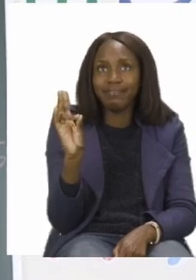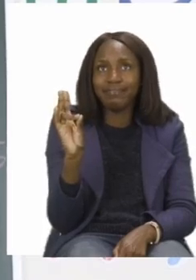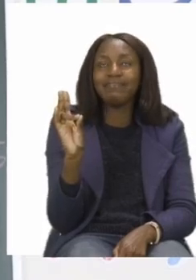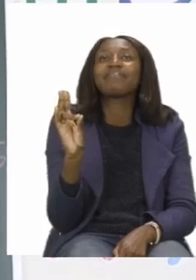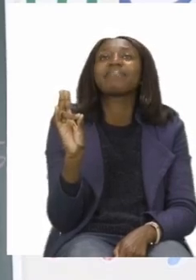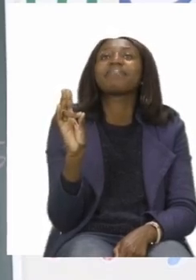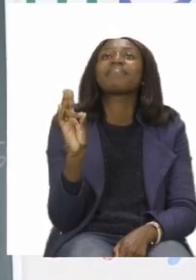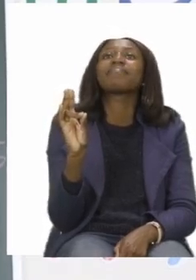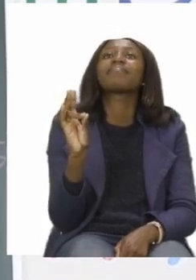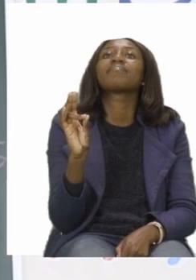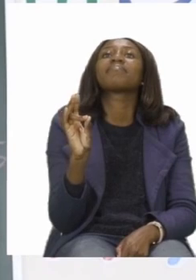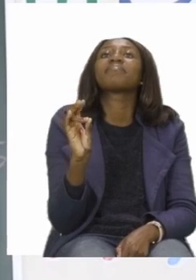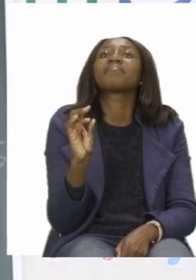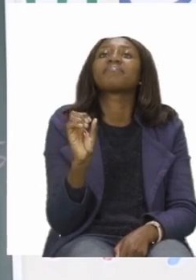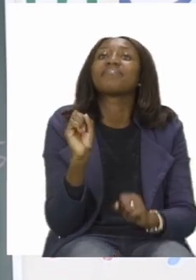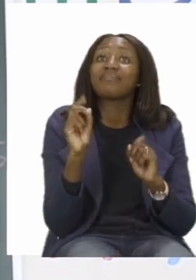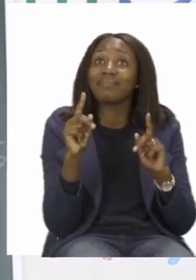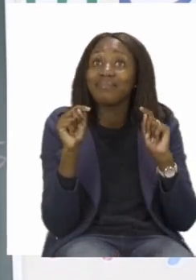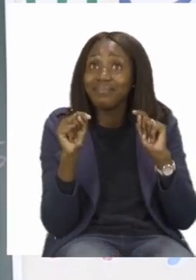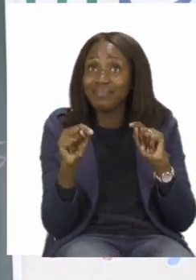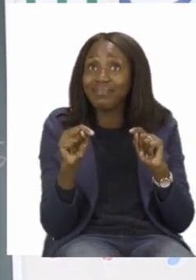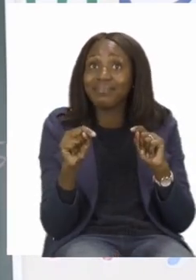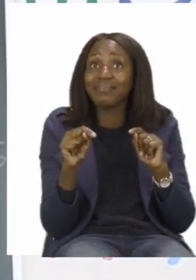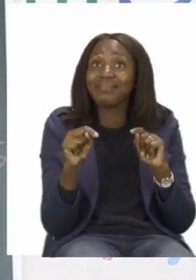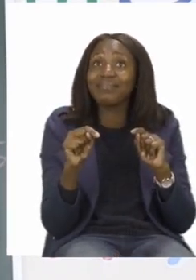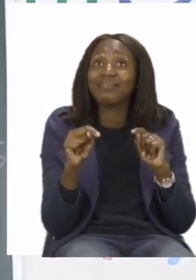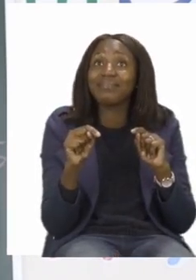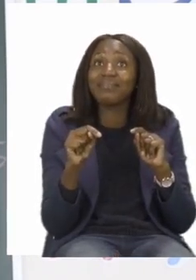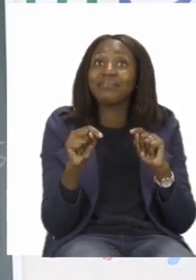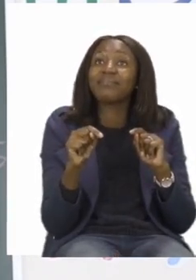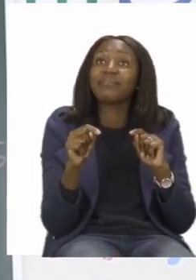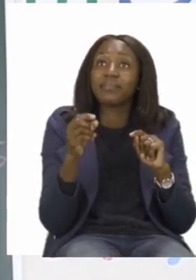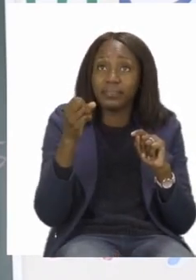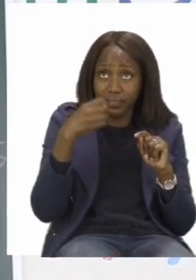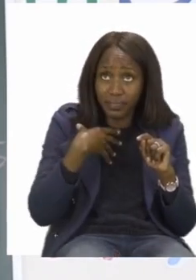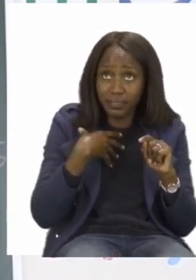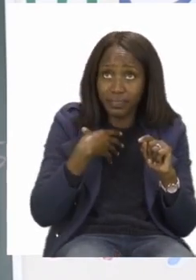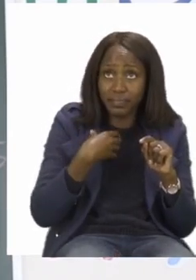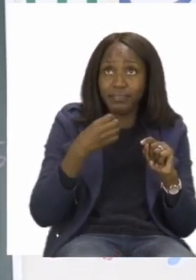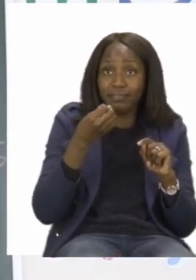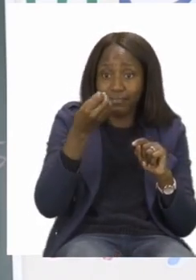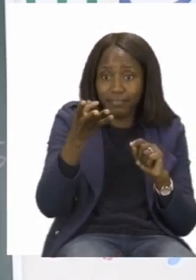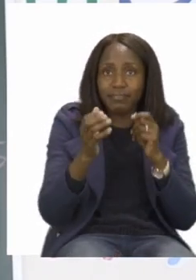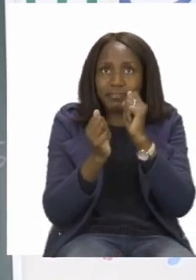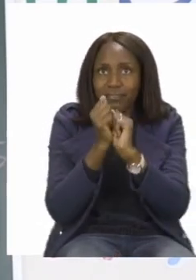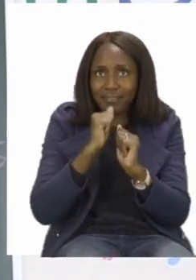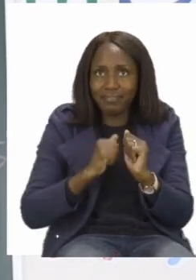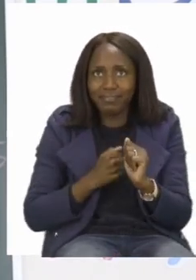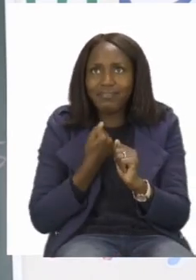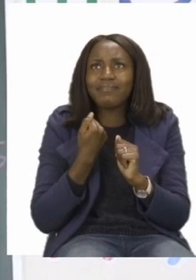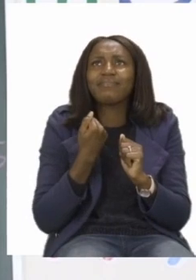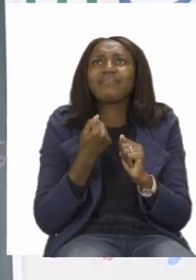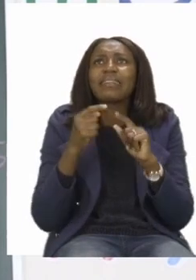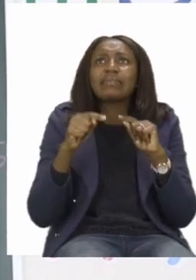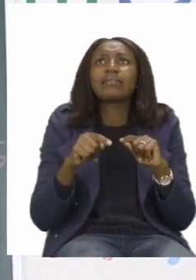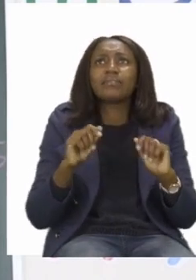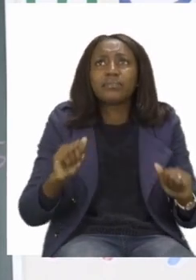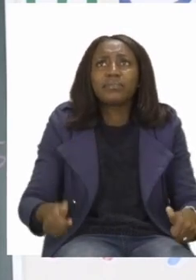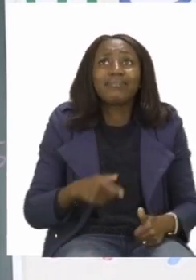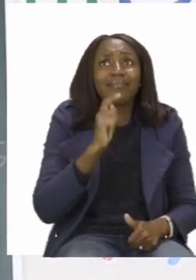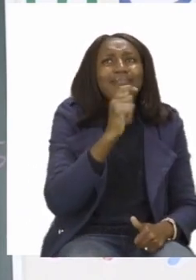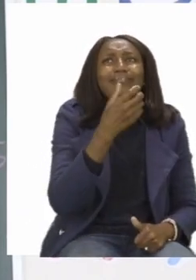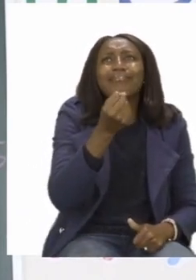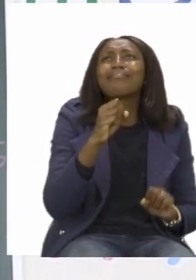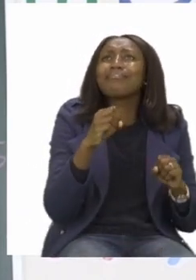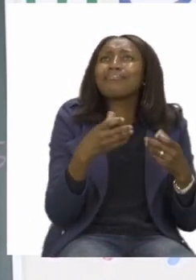7. Now we have crossed out both the ones given to me and the ones given to my brother,